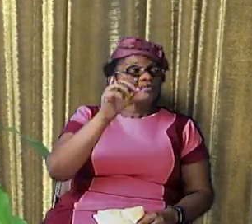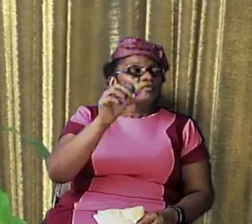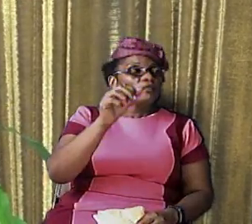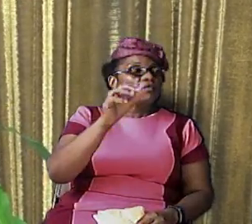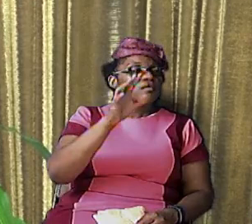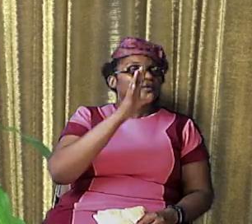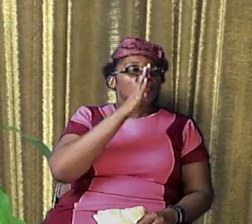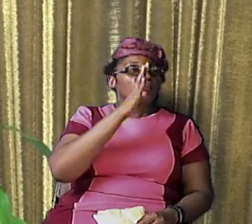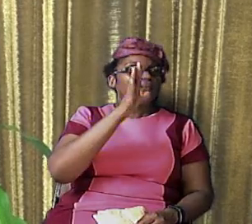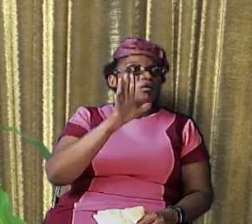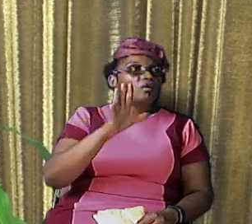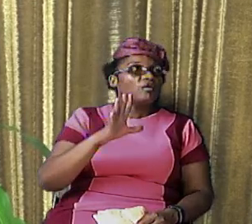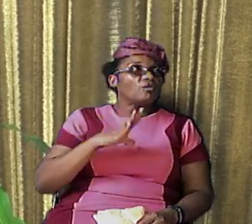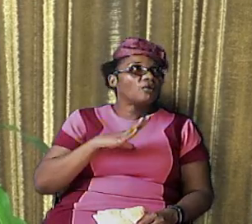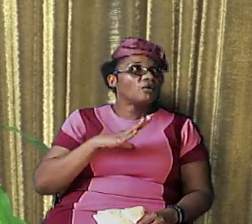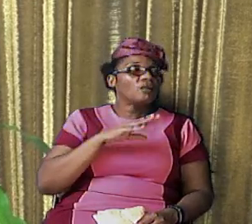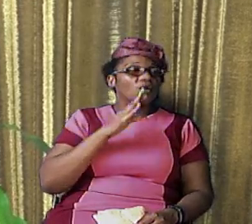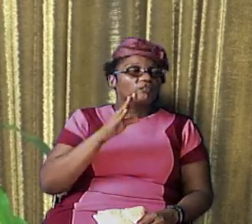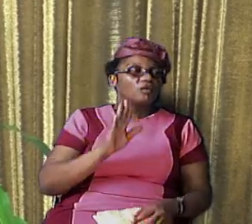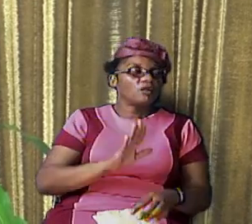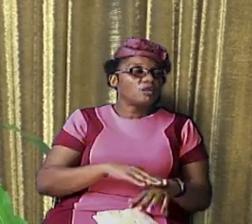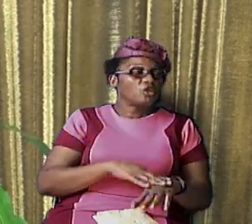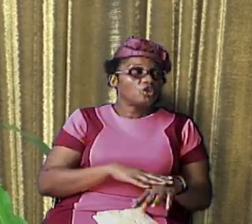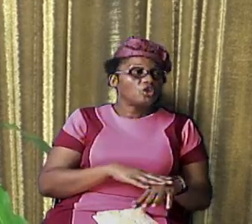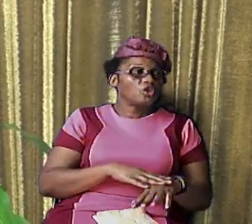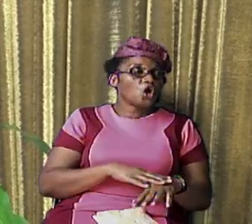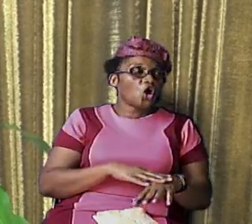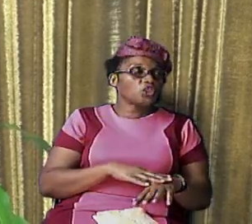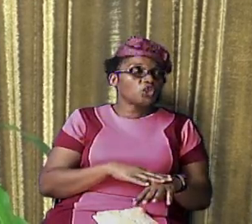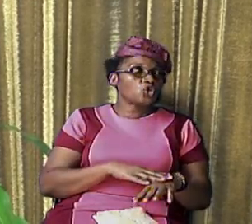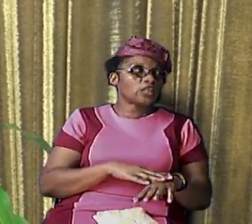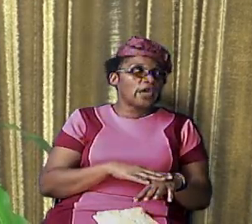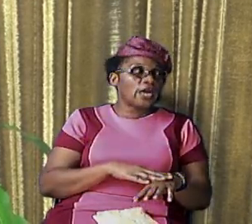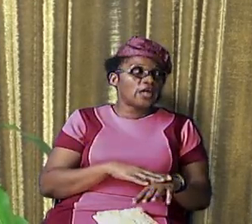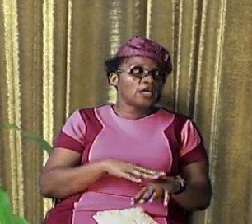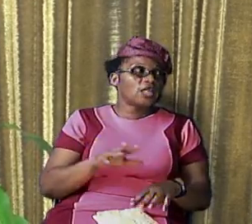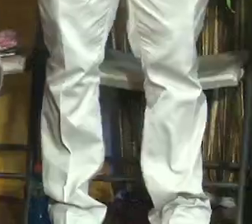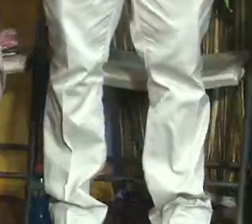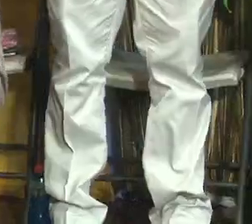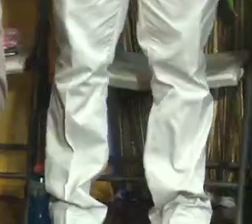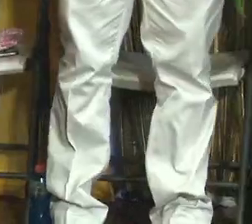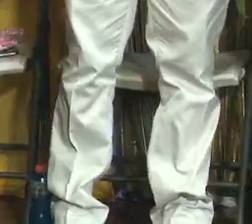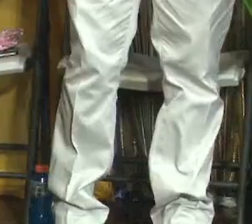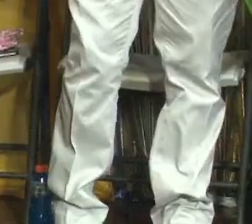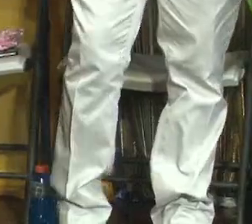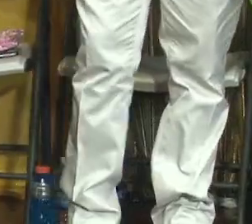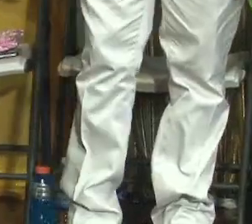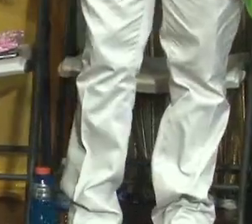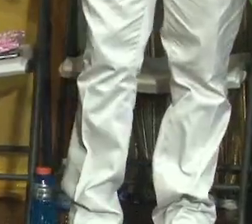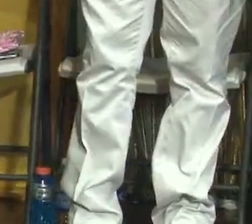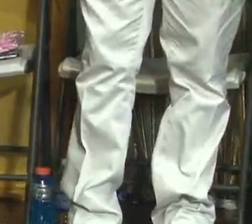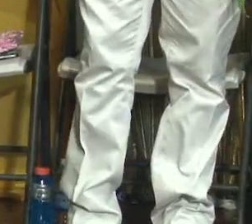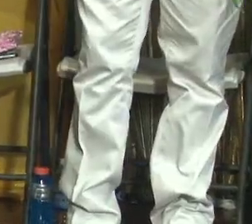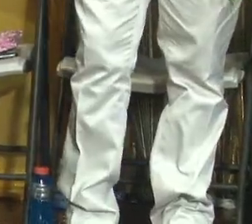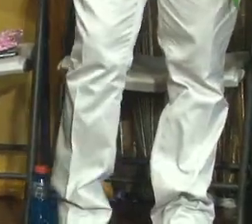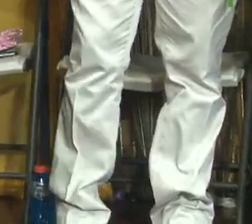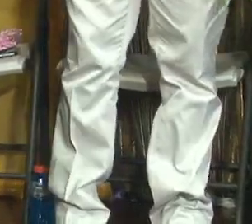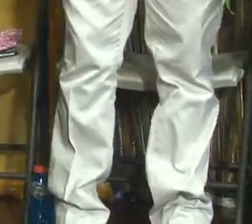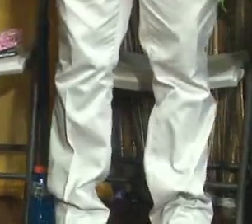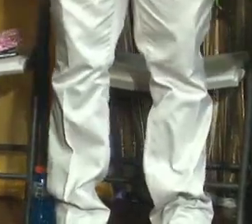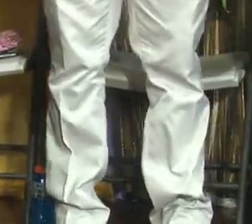Nurse's mom will be on Monday, December 20th at the Naga Heads Church. Rounds of